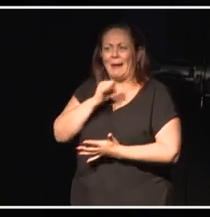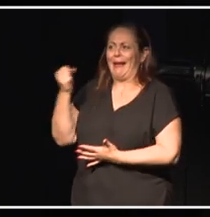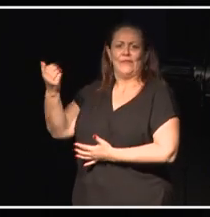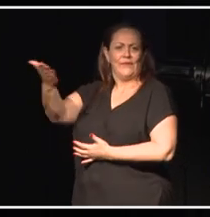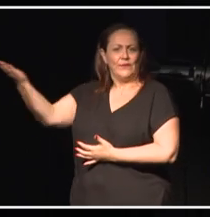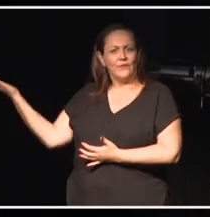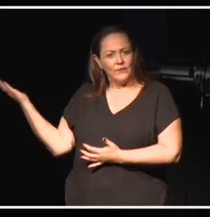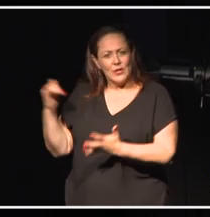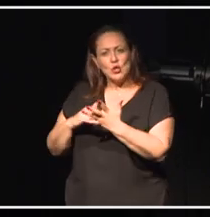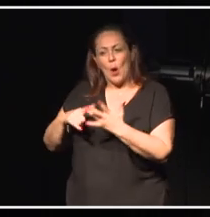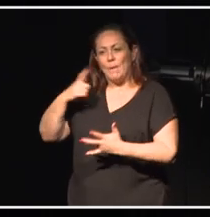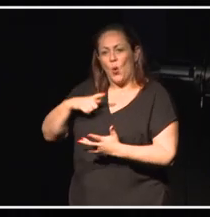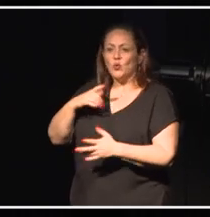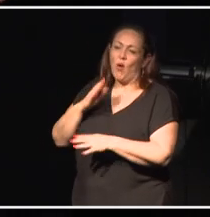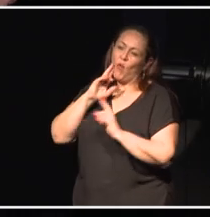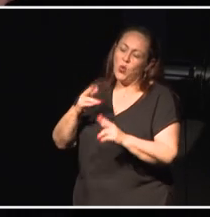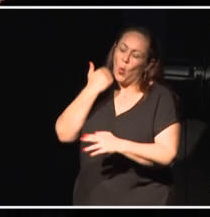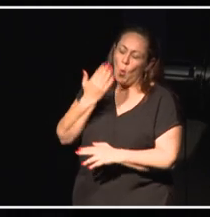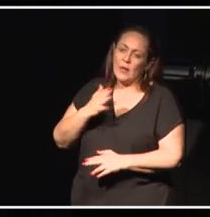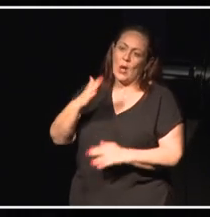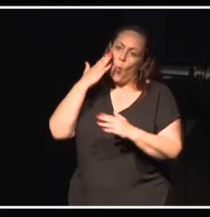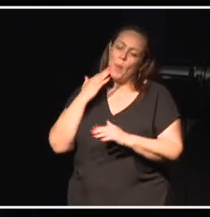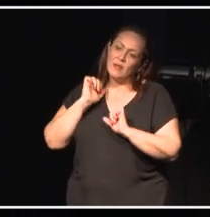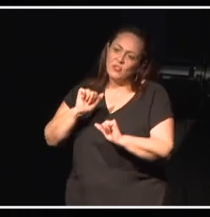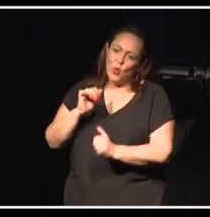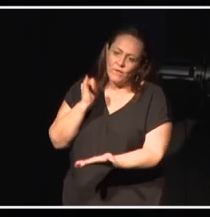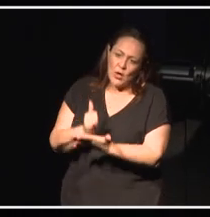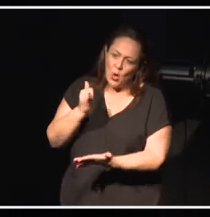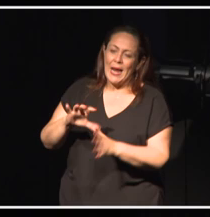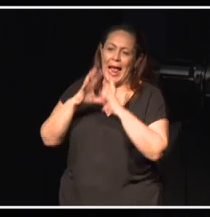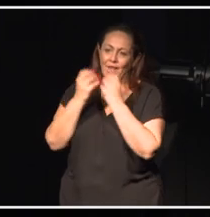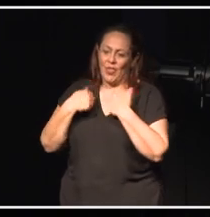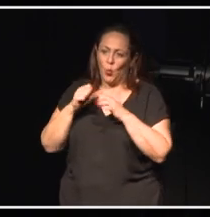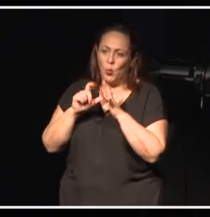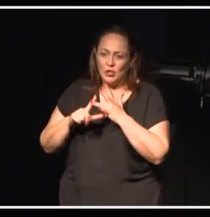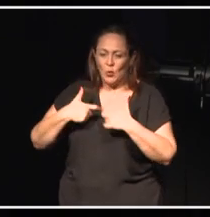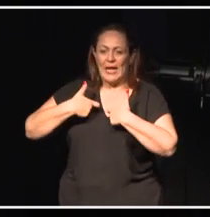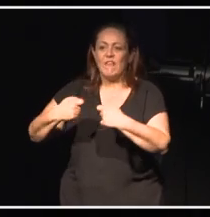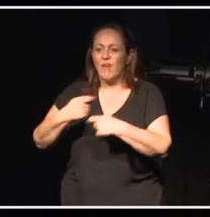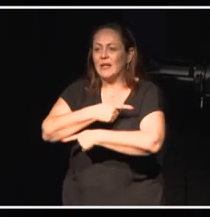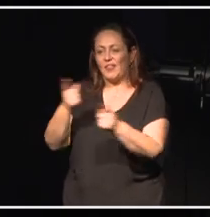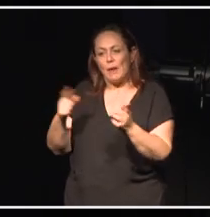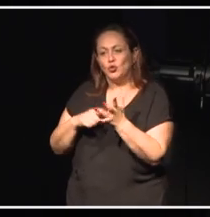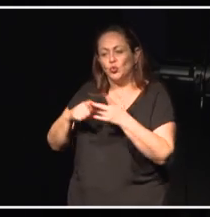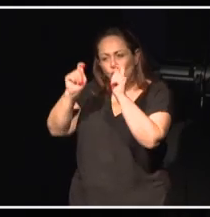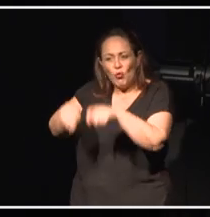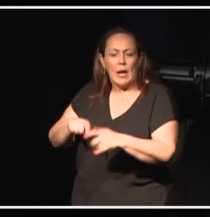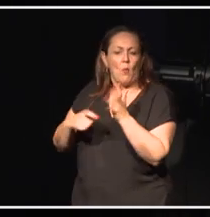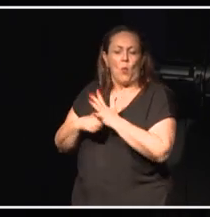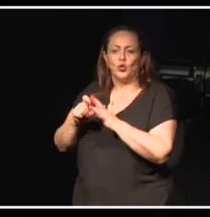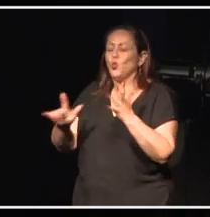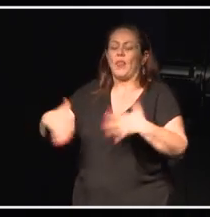But because it's always, of course, women's fault, everything that happens to us, everything that we do invites assault or invites criticism of some